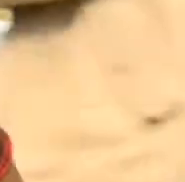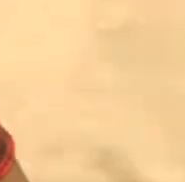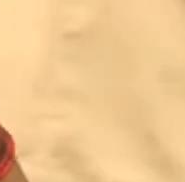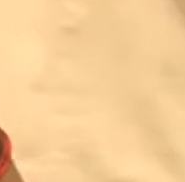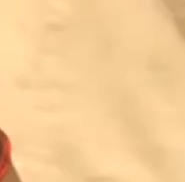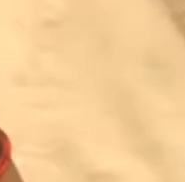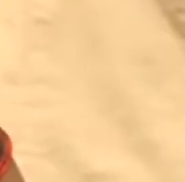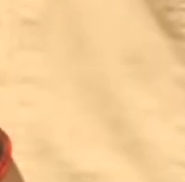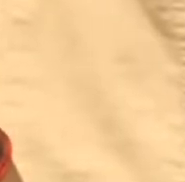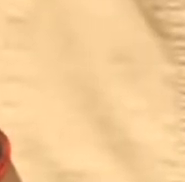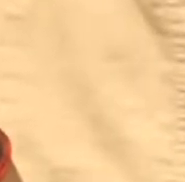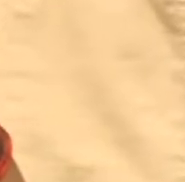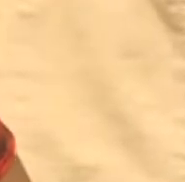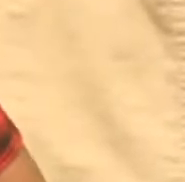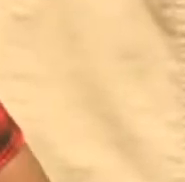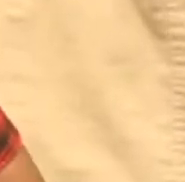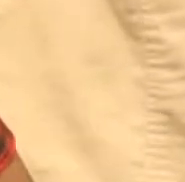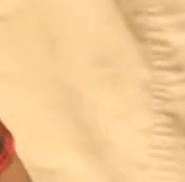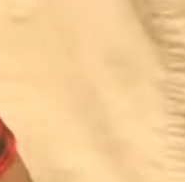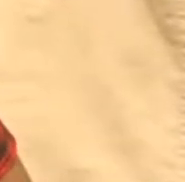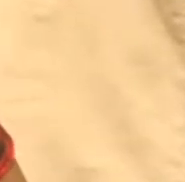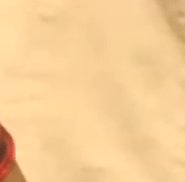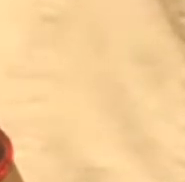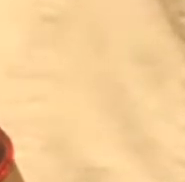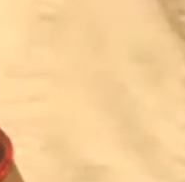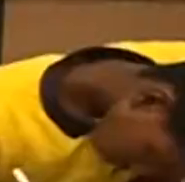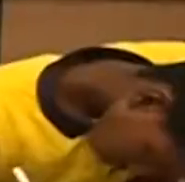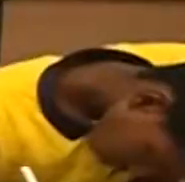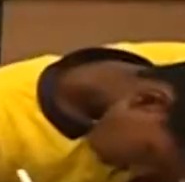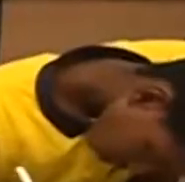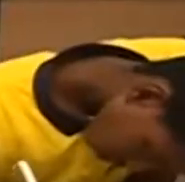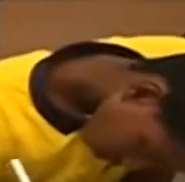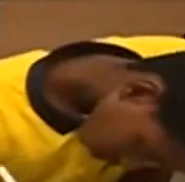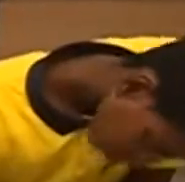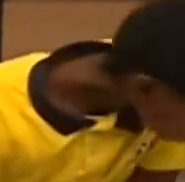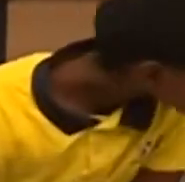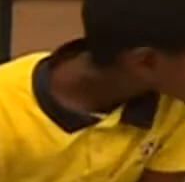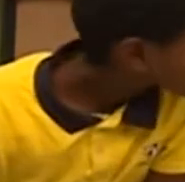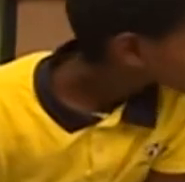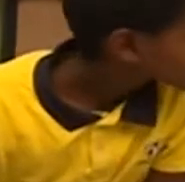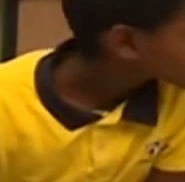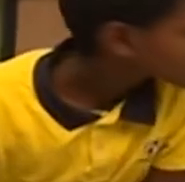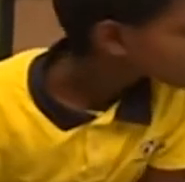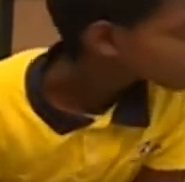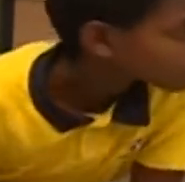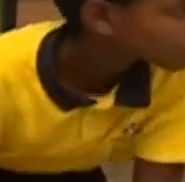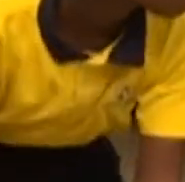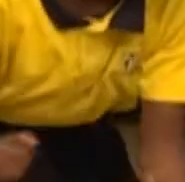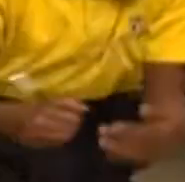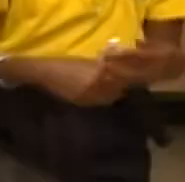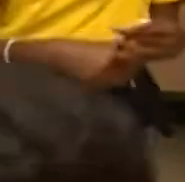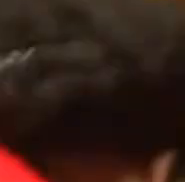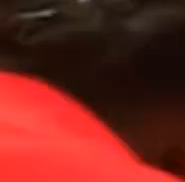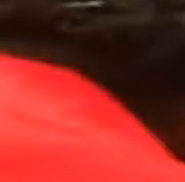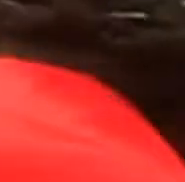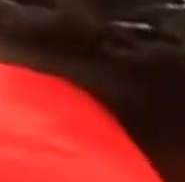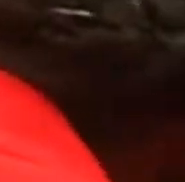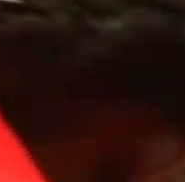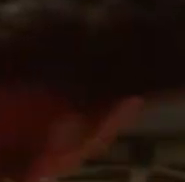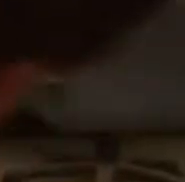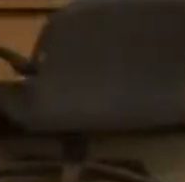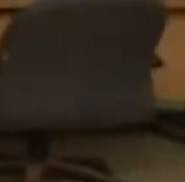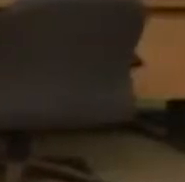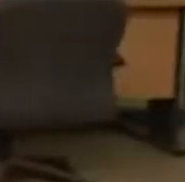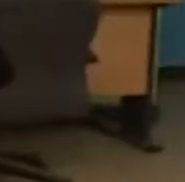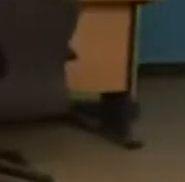whatever is disturbing them will come to an end. Through their initiative in Naivasha, Sain Wadu to Art Trust,